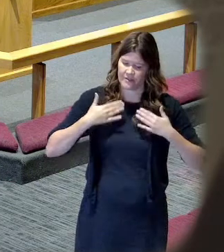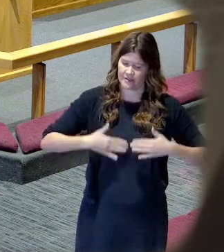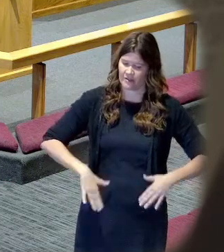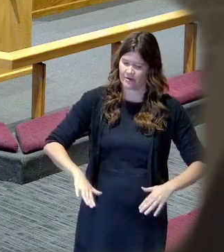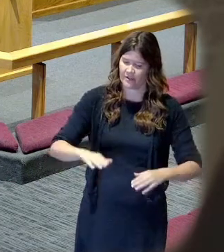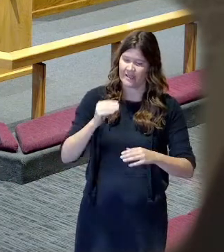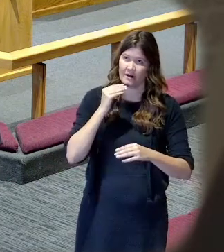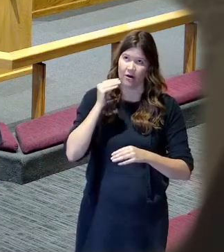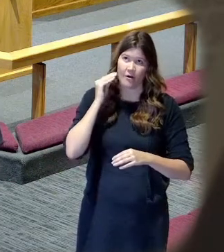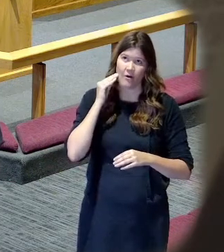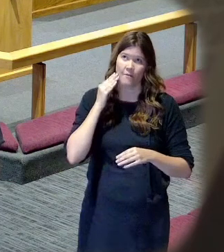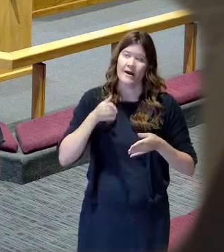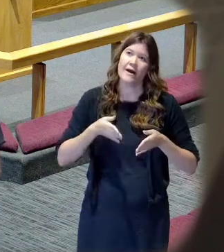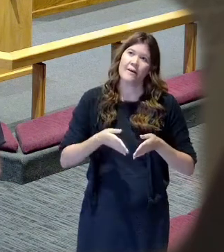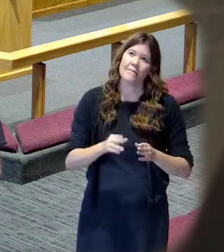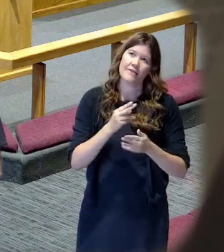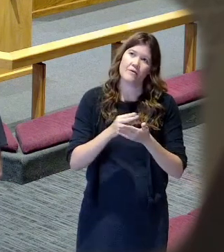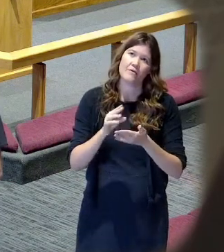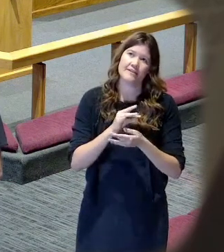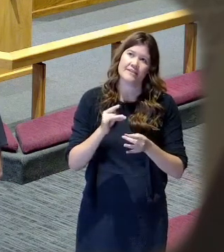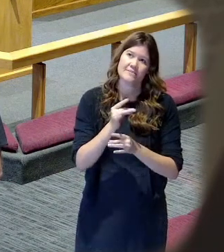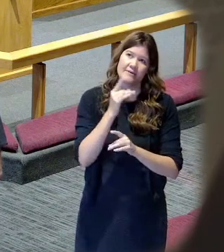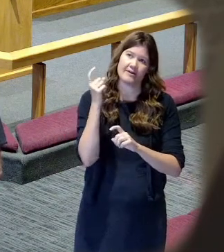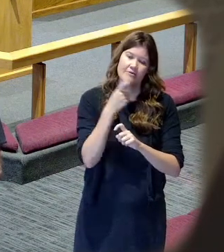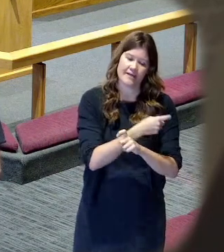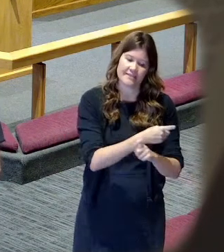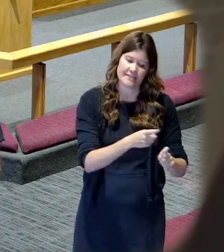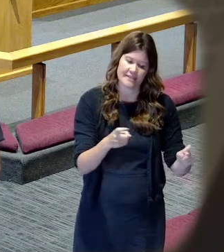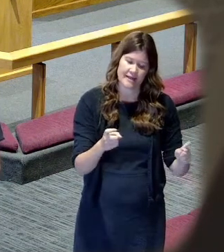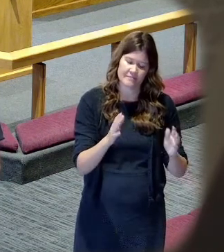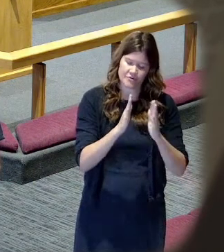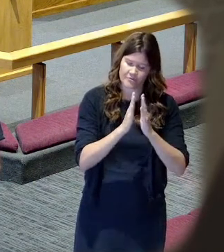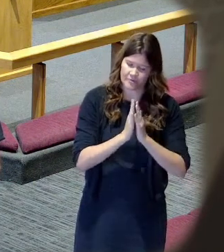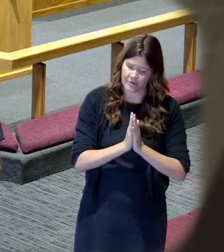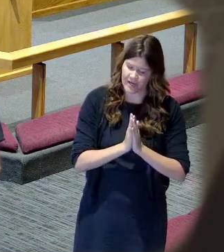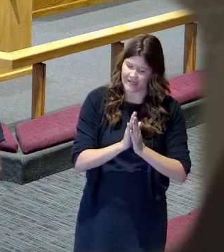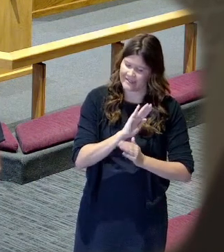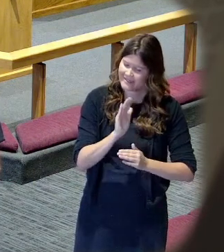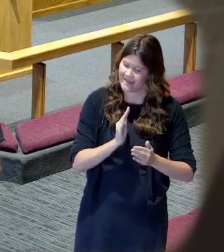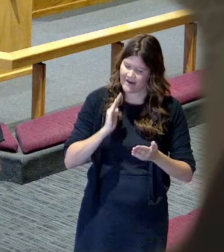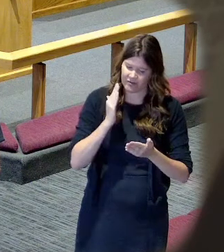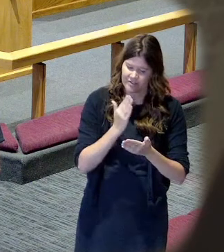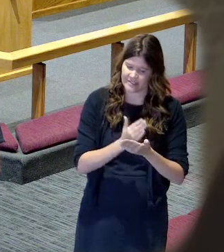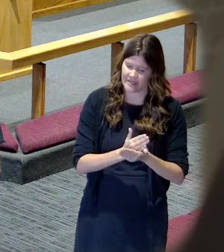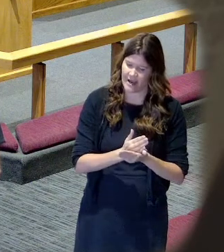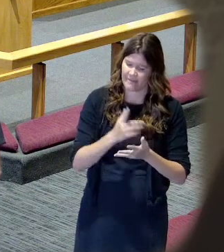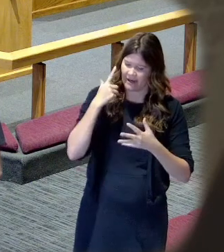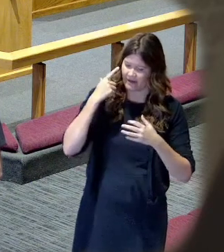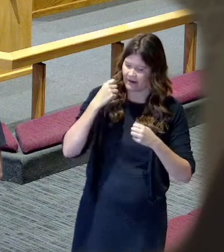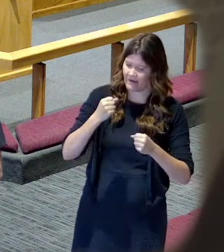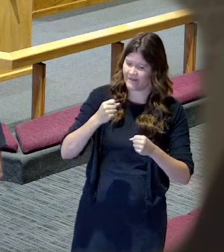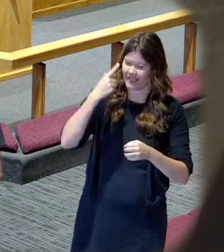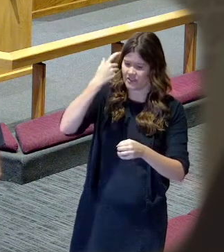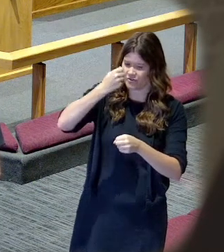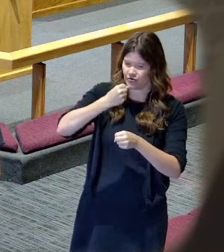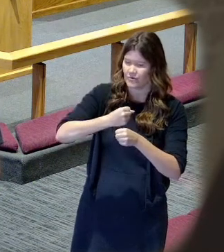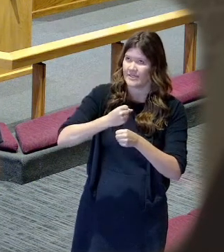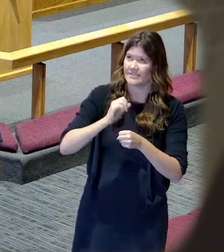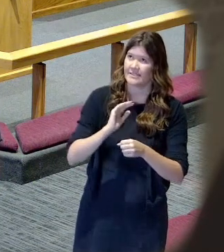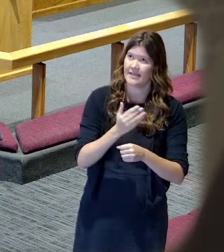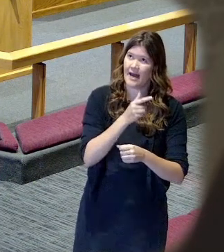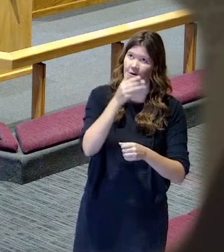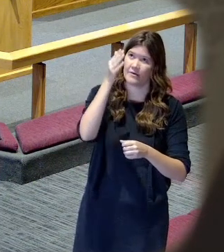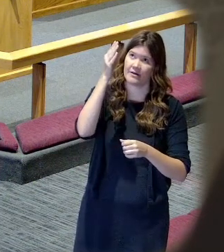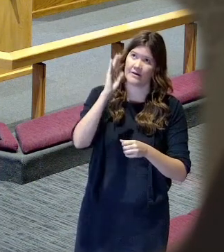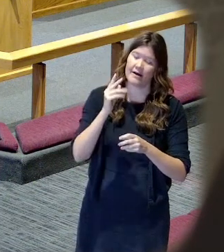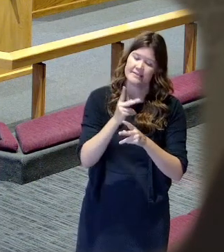that the Holy Spirit revitalize them to pray without ceasing, confident in their trust of our gracious